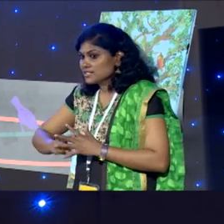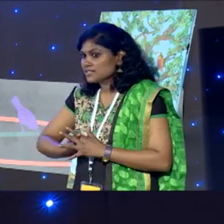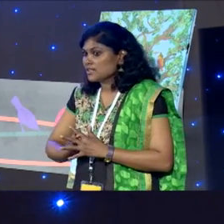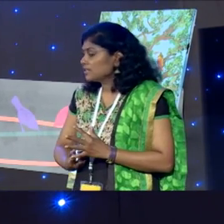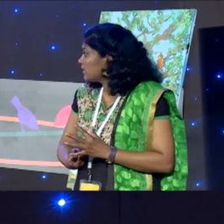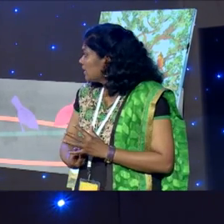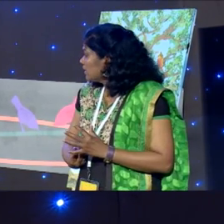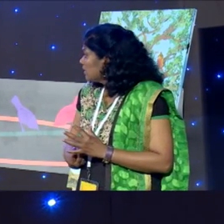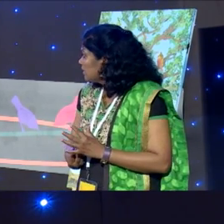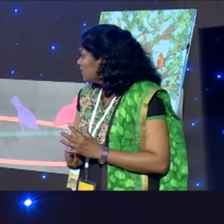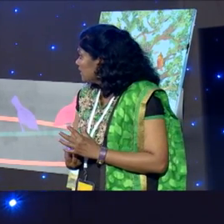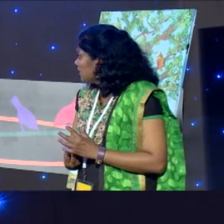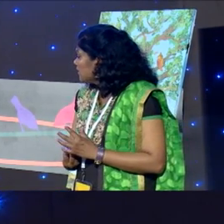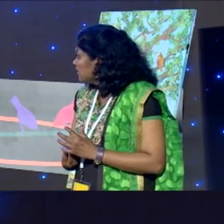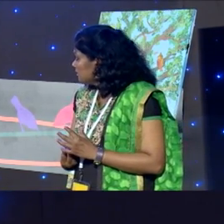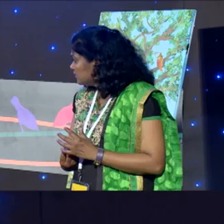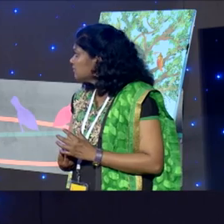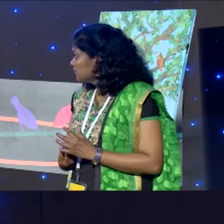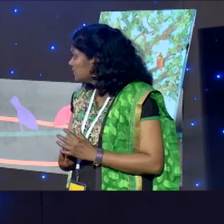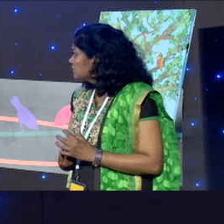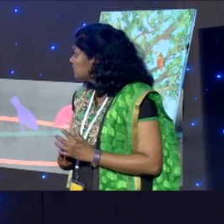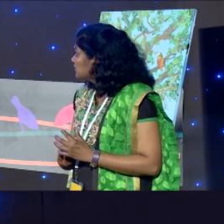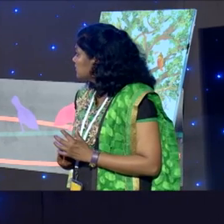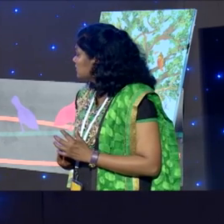find answers to these problems.